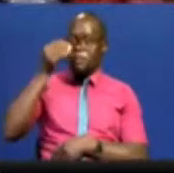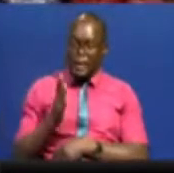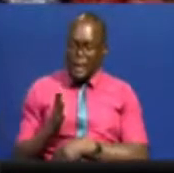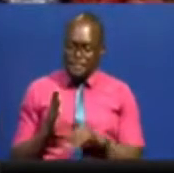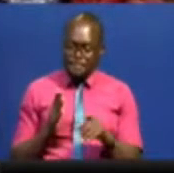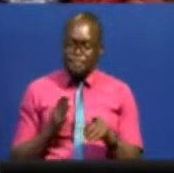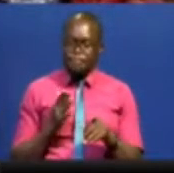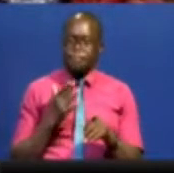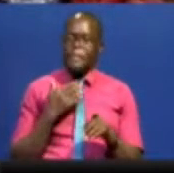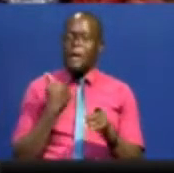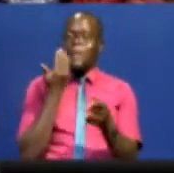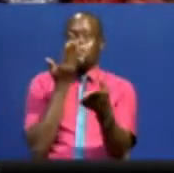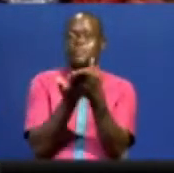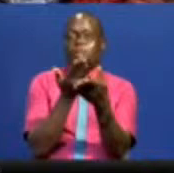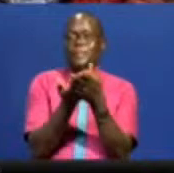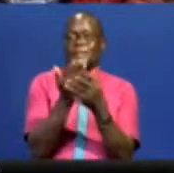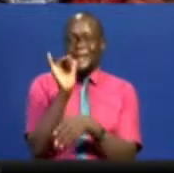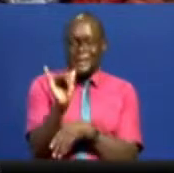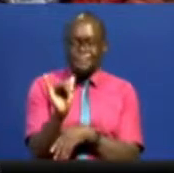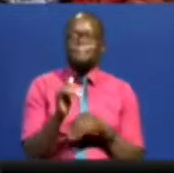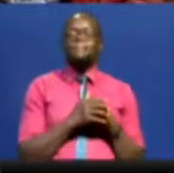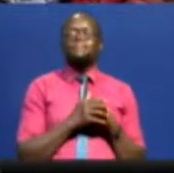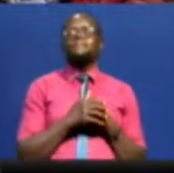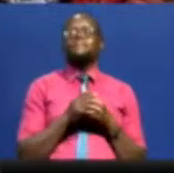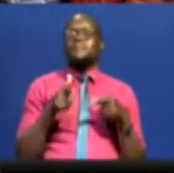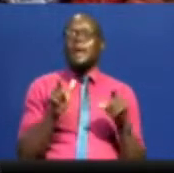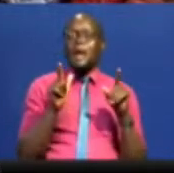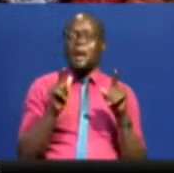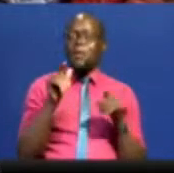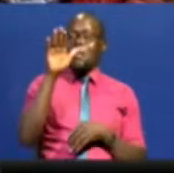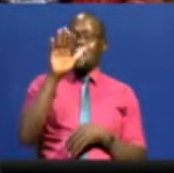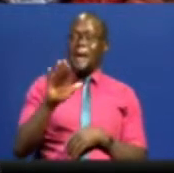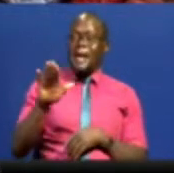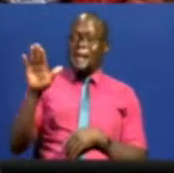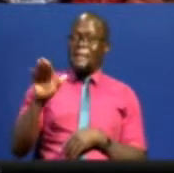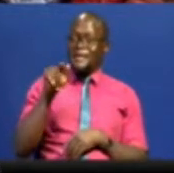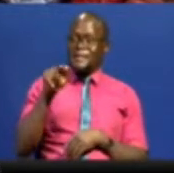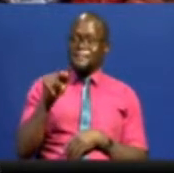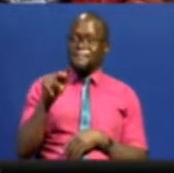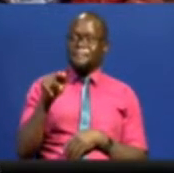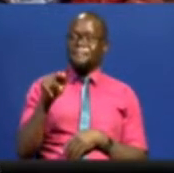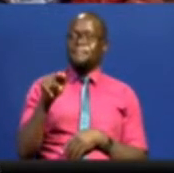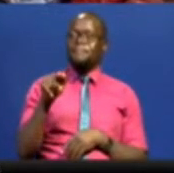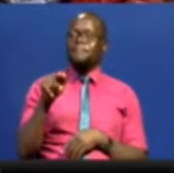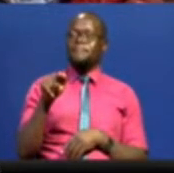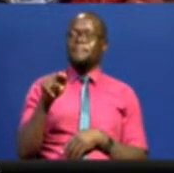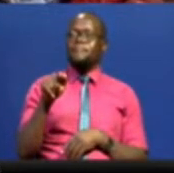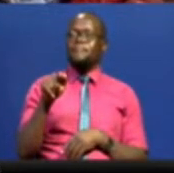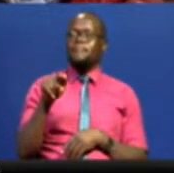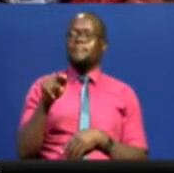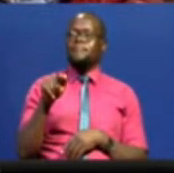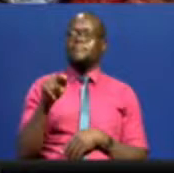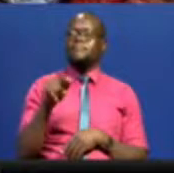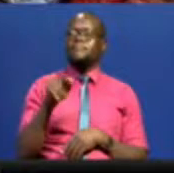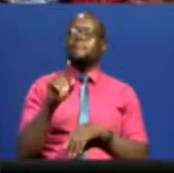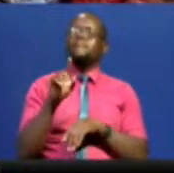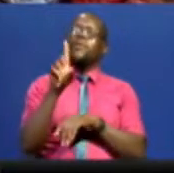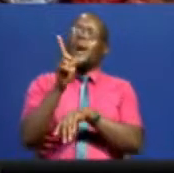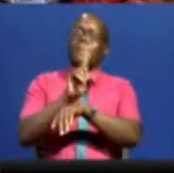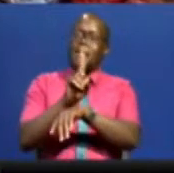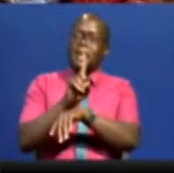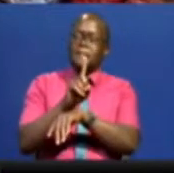I want to move that you allow this House to rise for a minute of